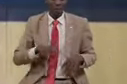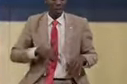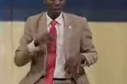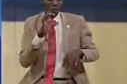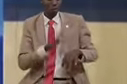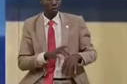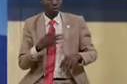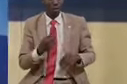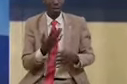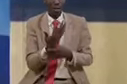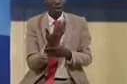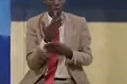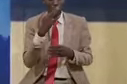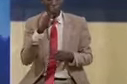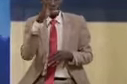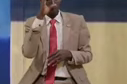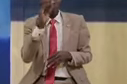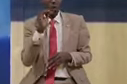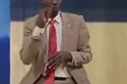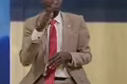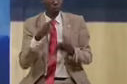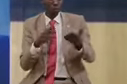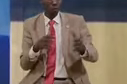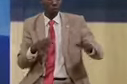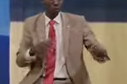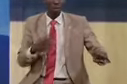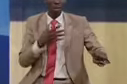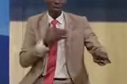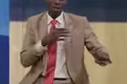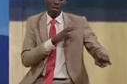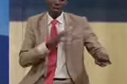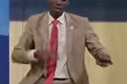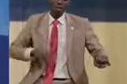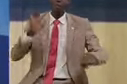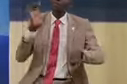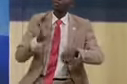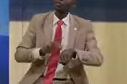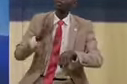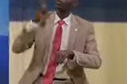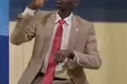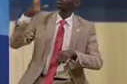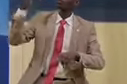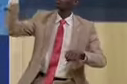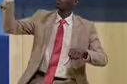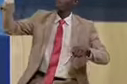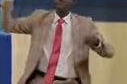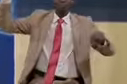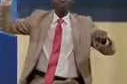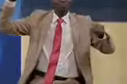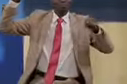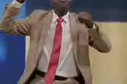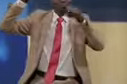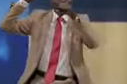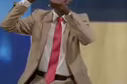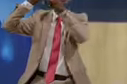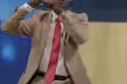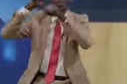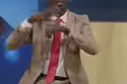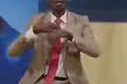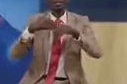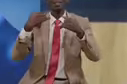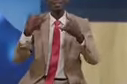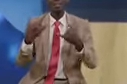then he touches the hand of God. And he links you together. And now all the walls